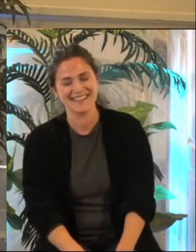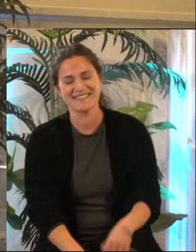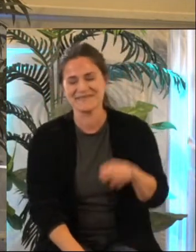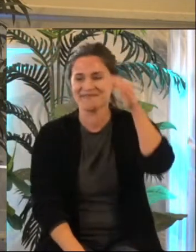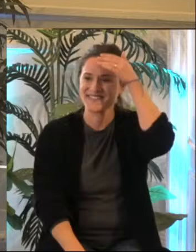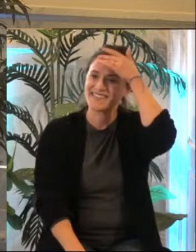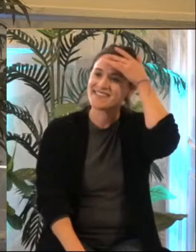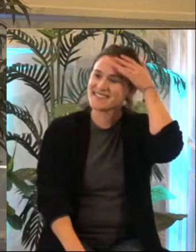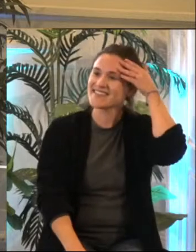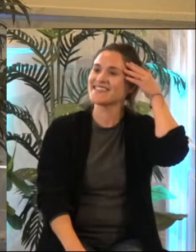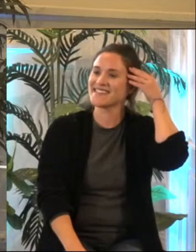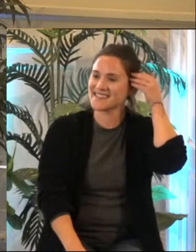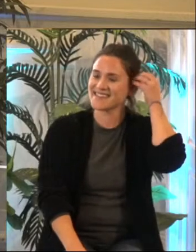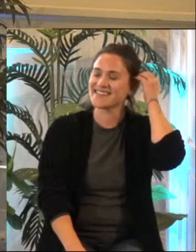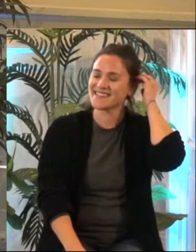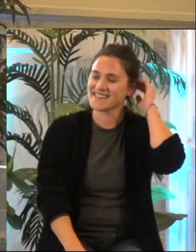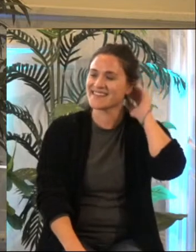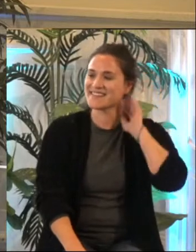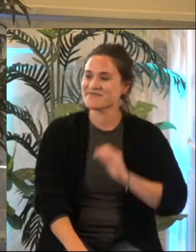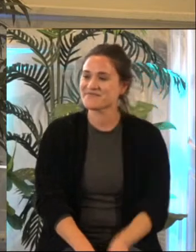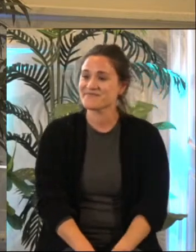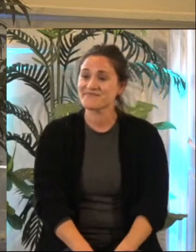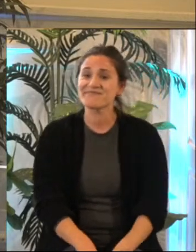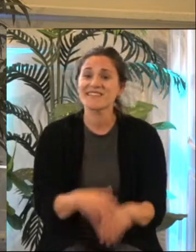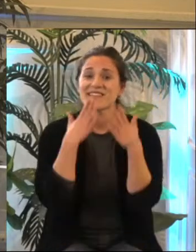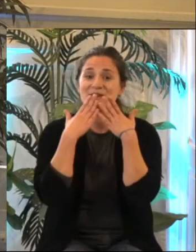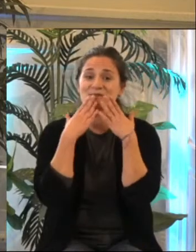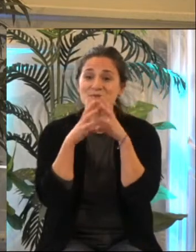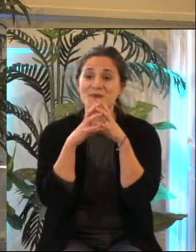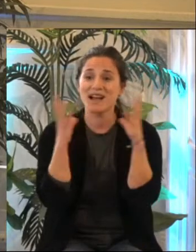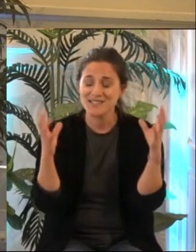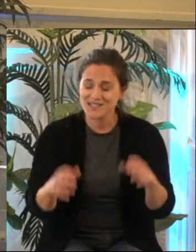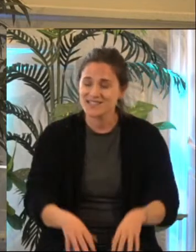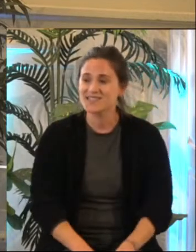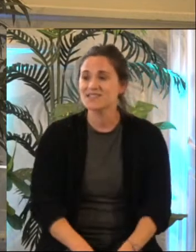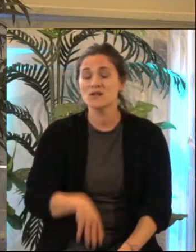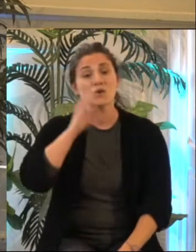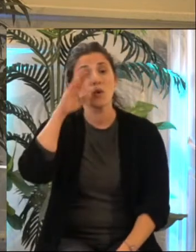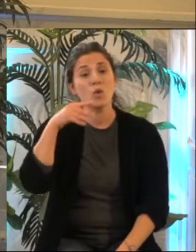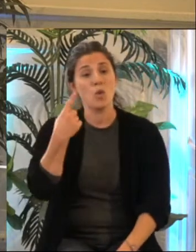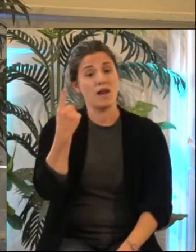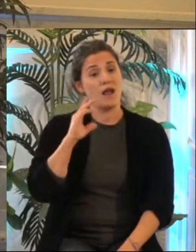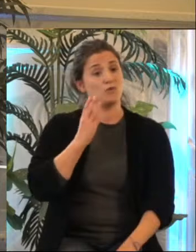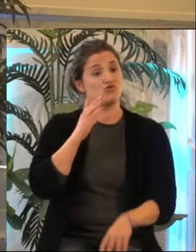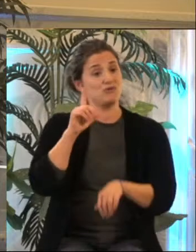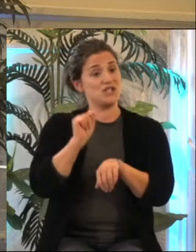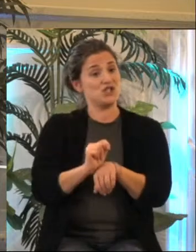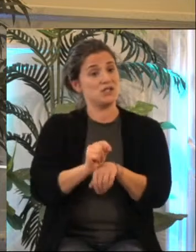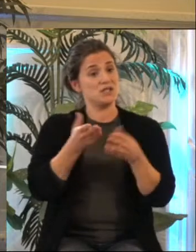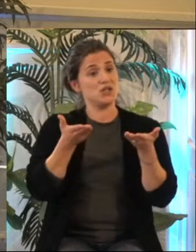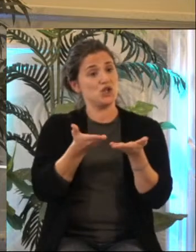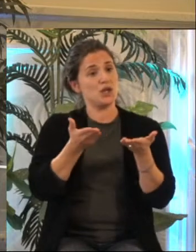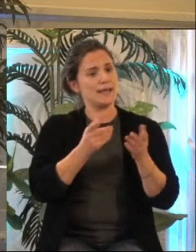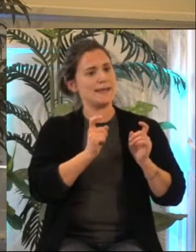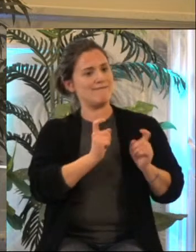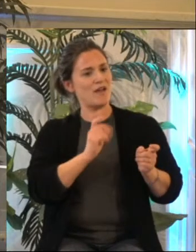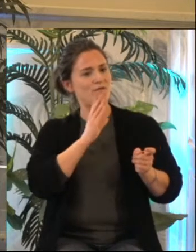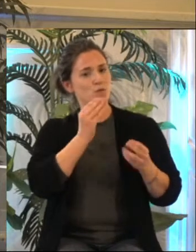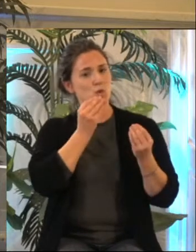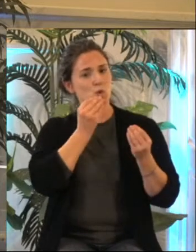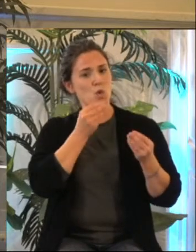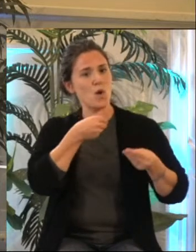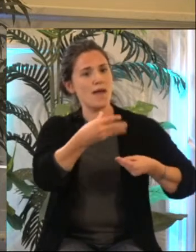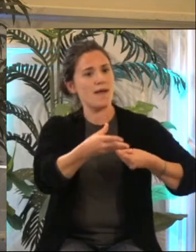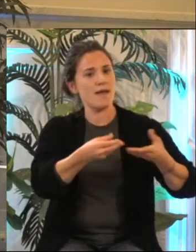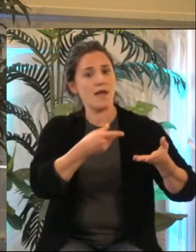We had it this morning. Absolutely. Thank you. You know, one of our traditions is to give our plate away to an organization